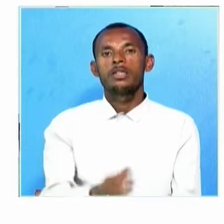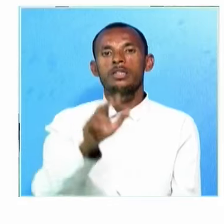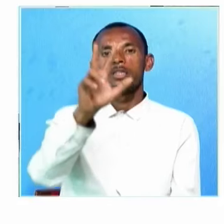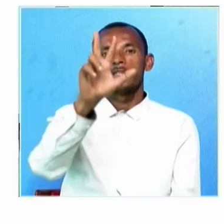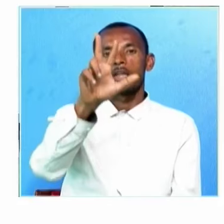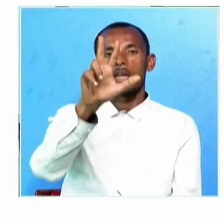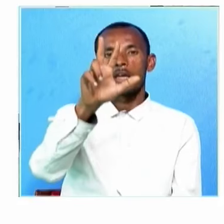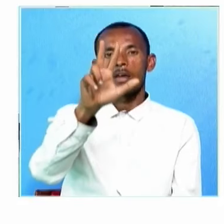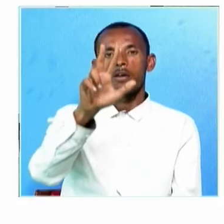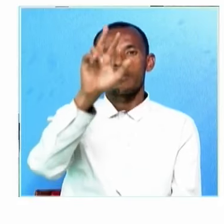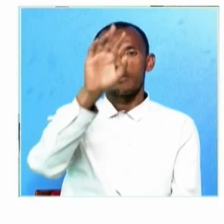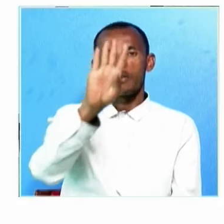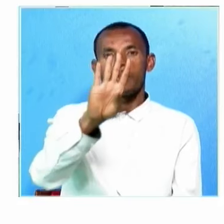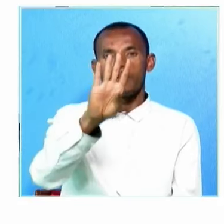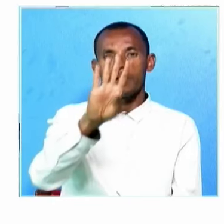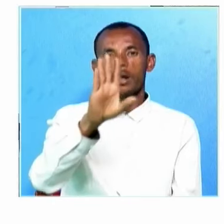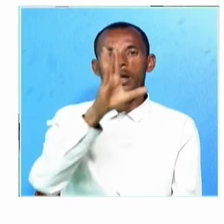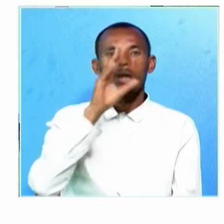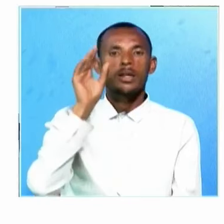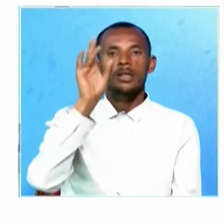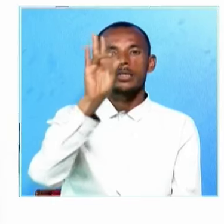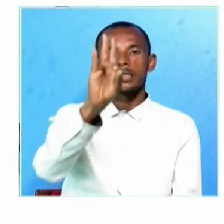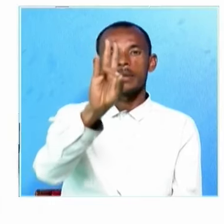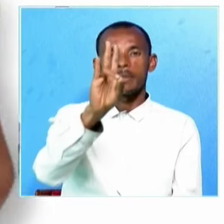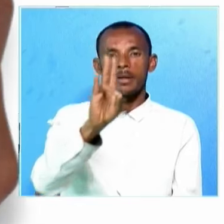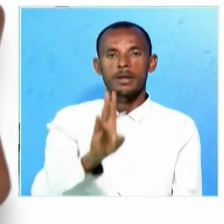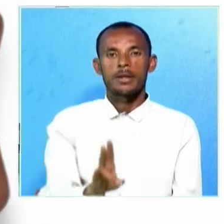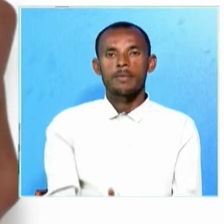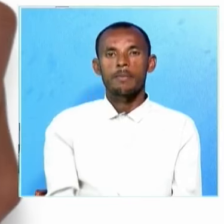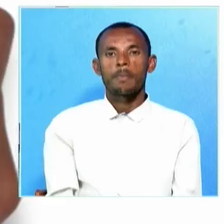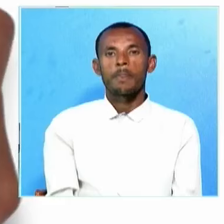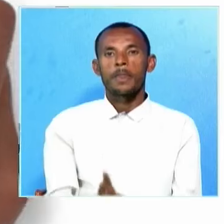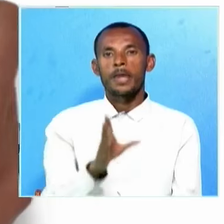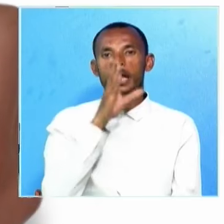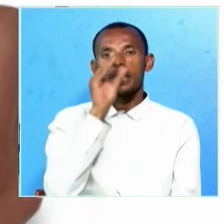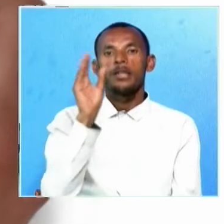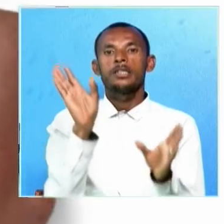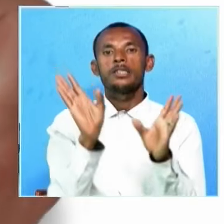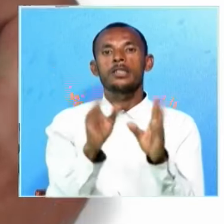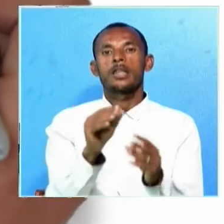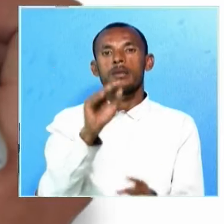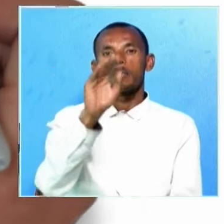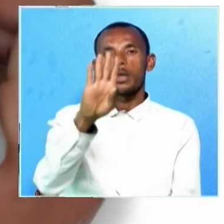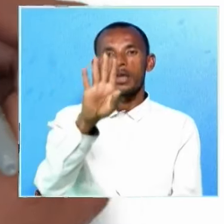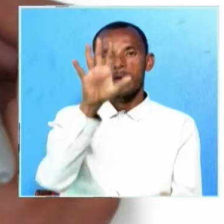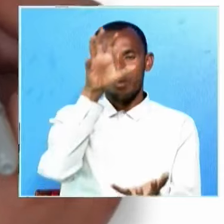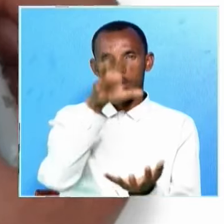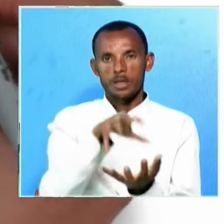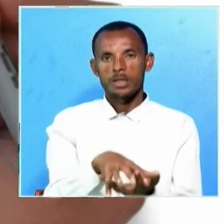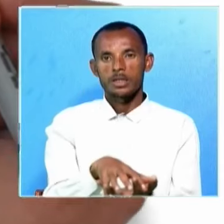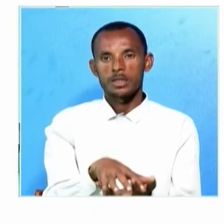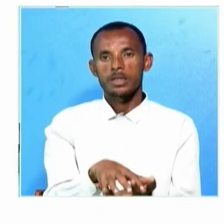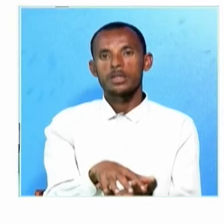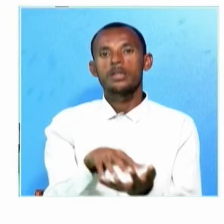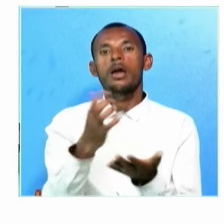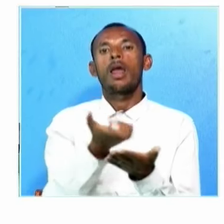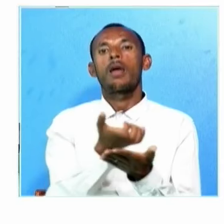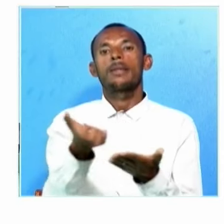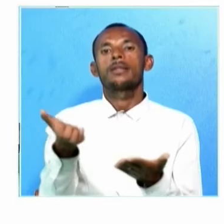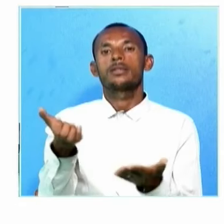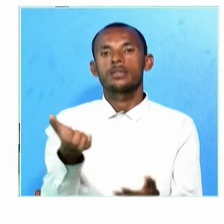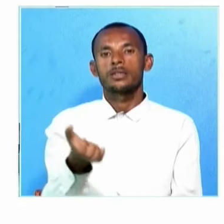3, 4, 7, and set B contains the